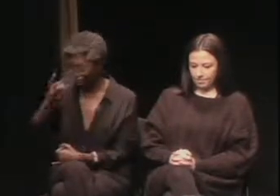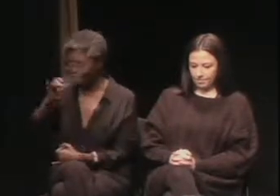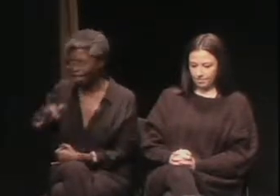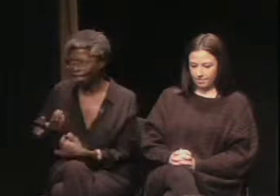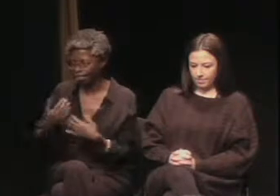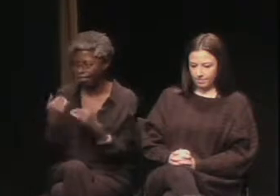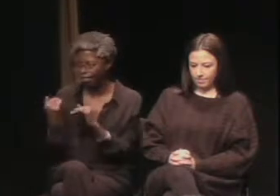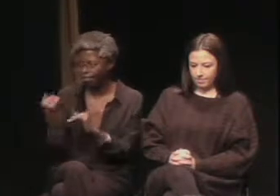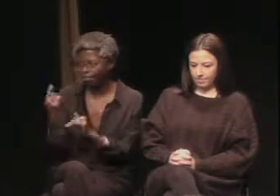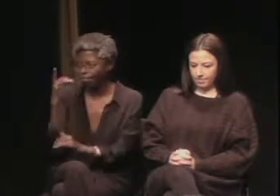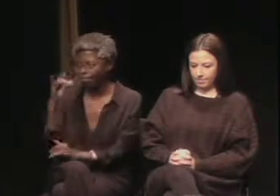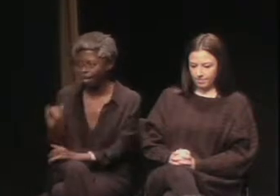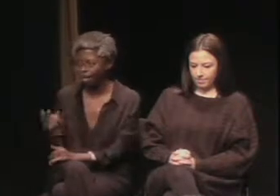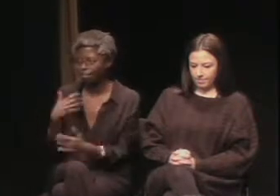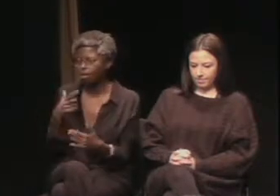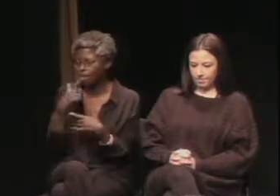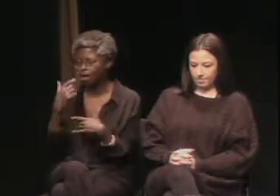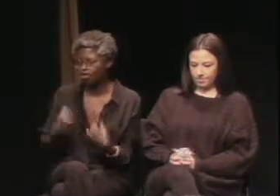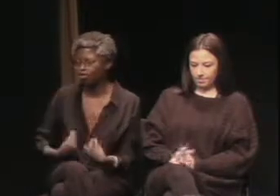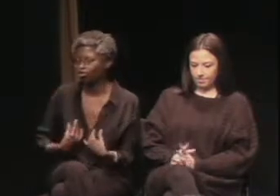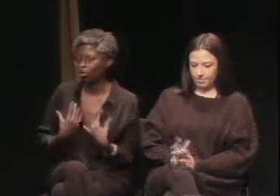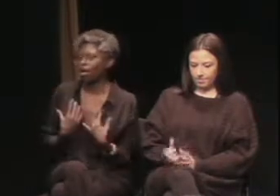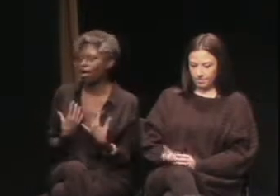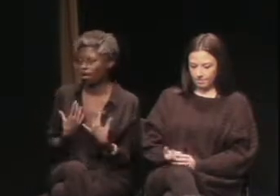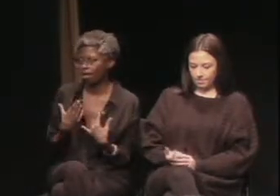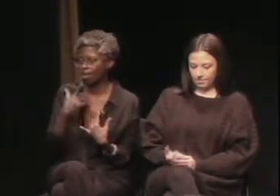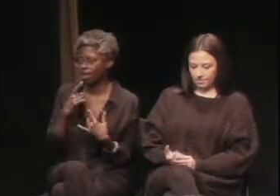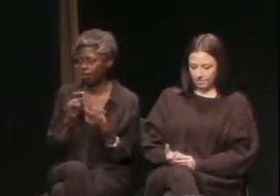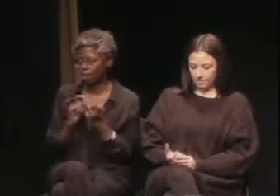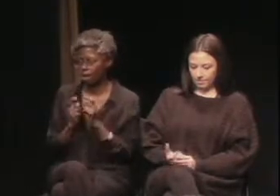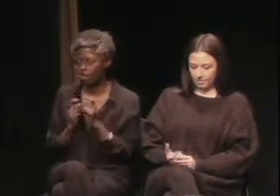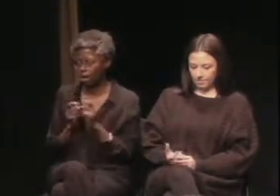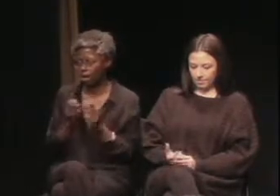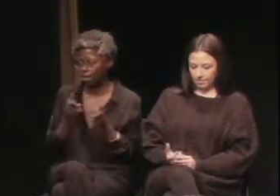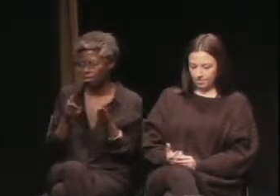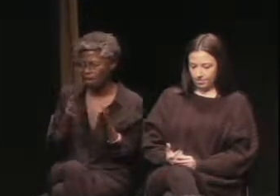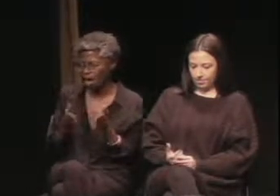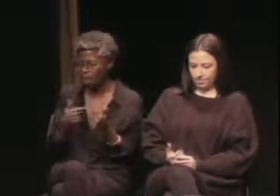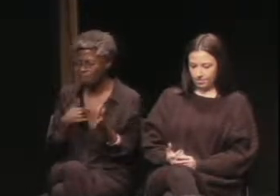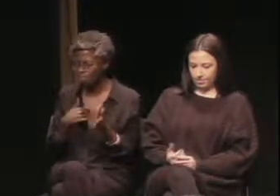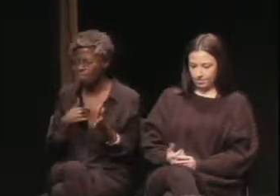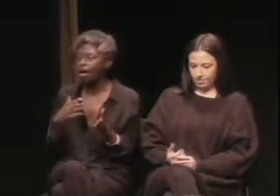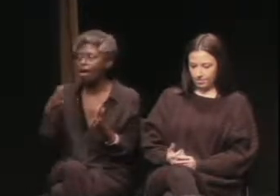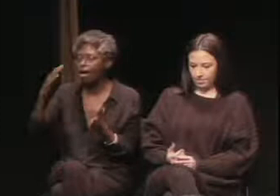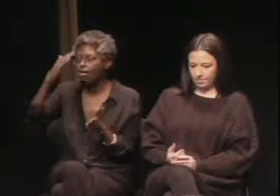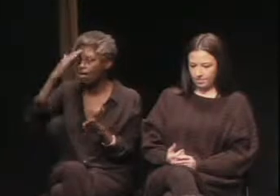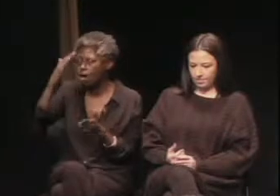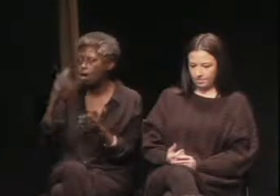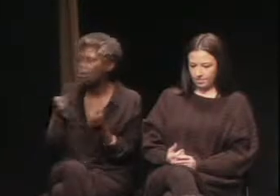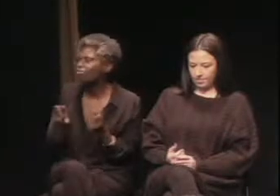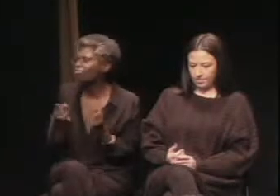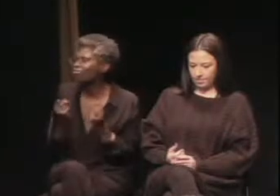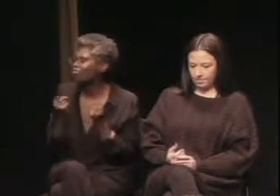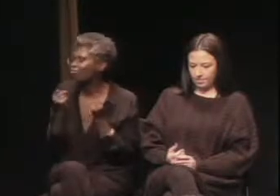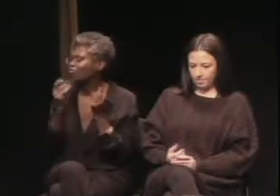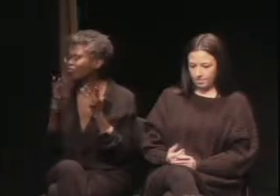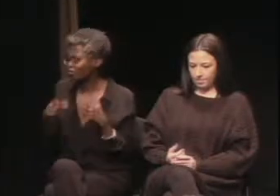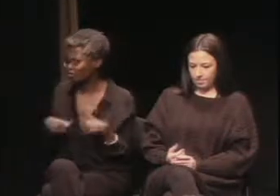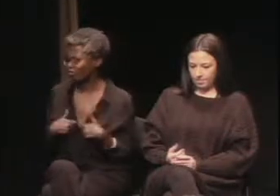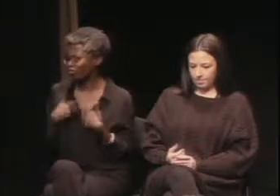the because joy and has been commodified in such a way. I know tons of survivors right